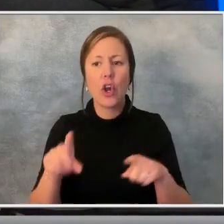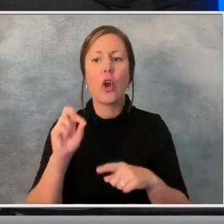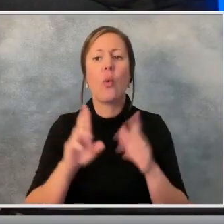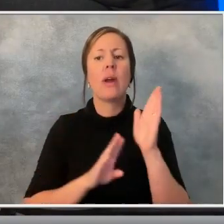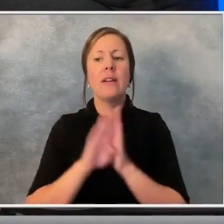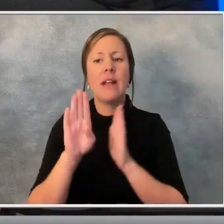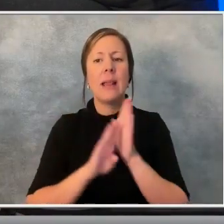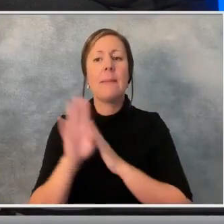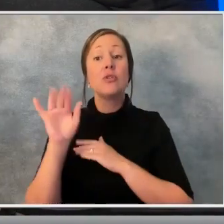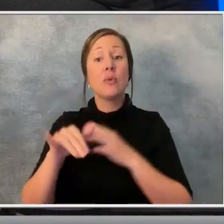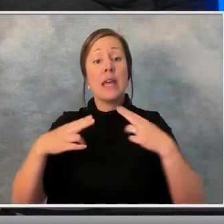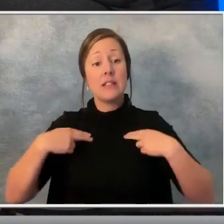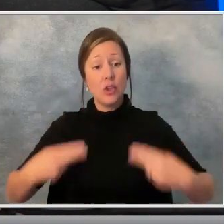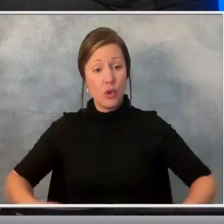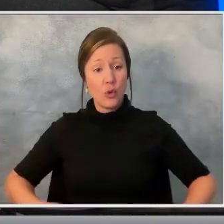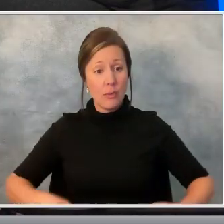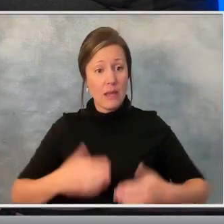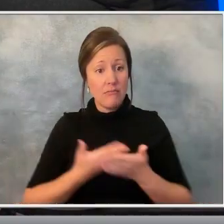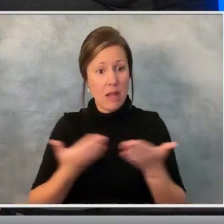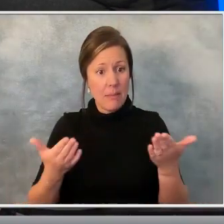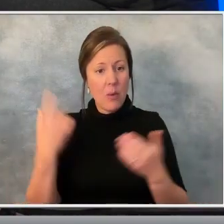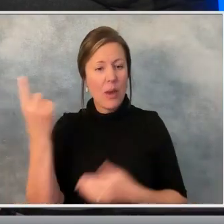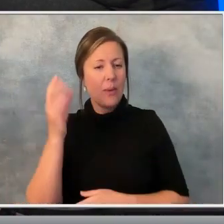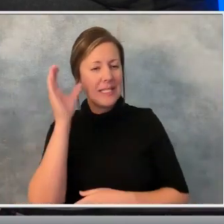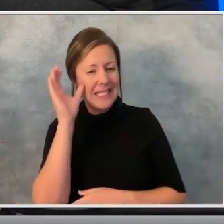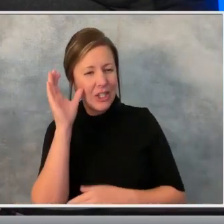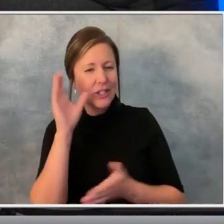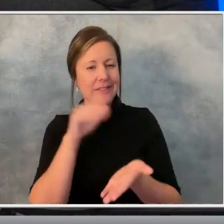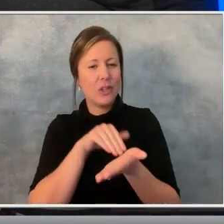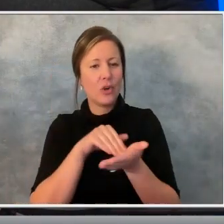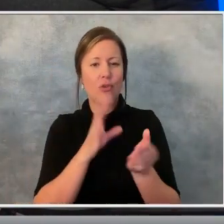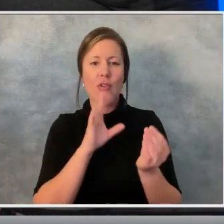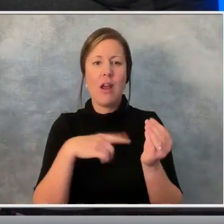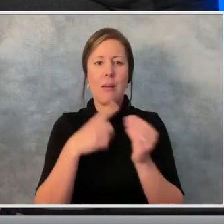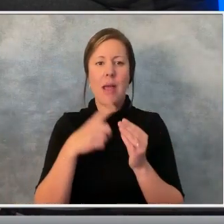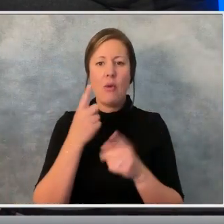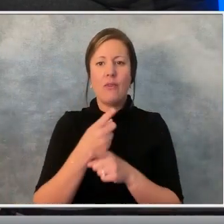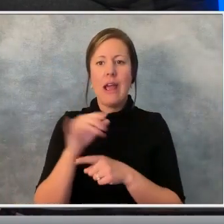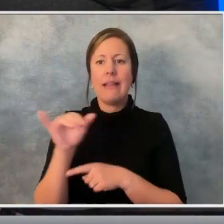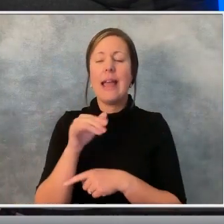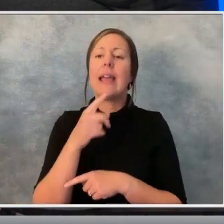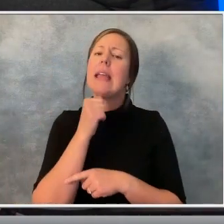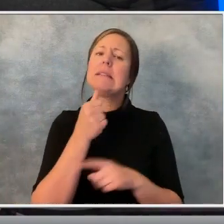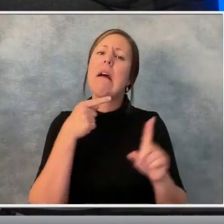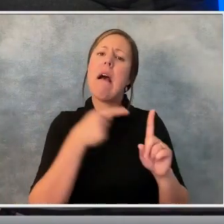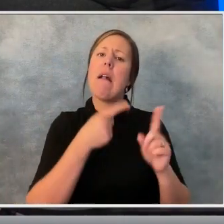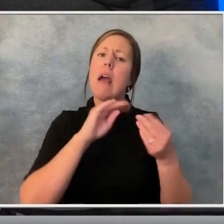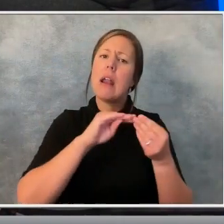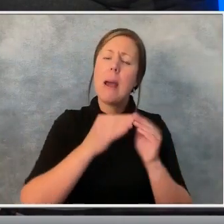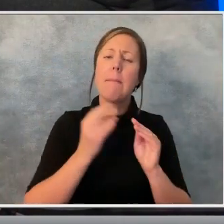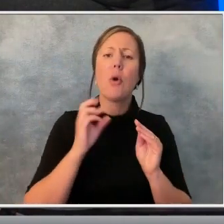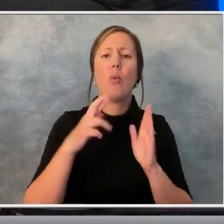element that we always hear our doctors talk about is you're not treating Eddie like a number or a rule. You're treating Eddie like Eddie.